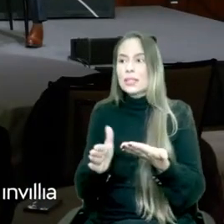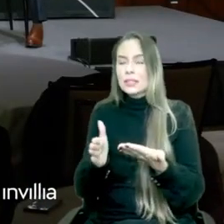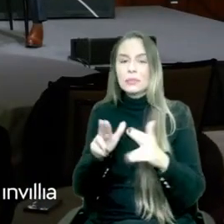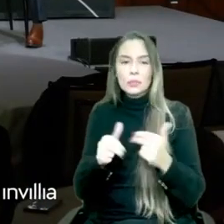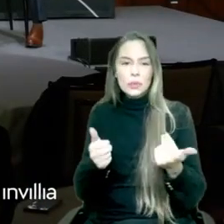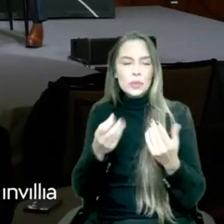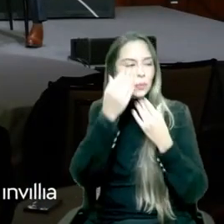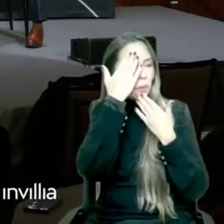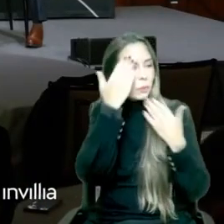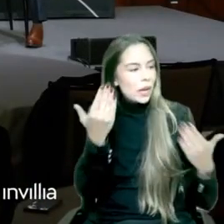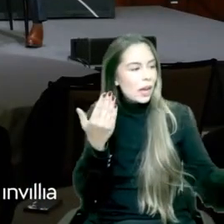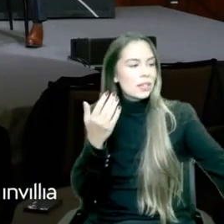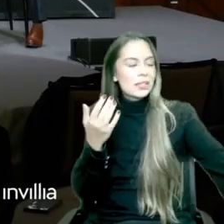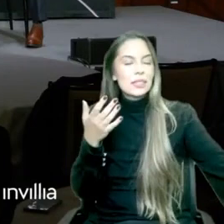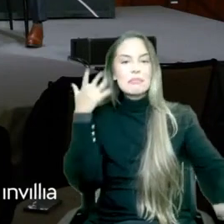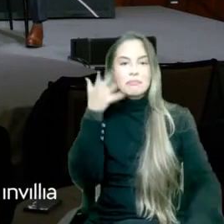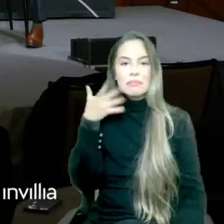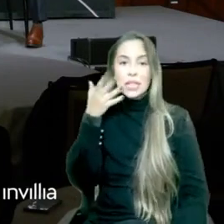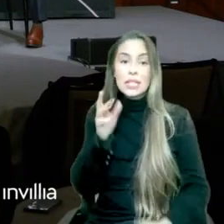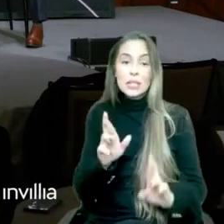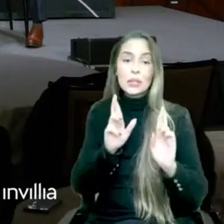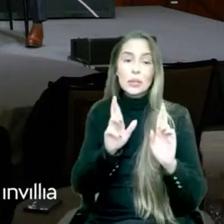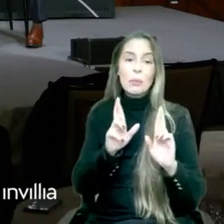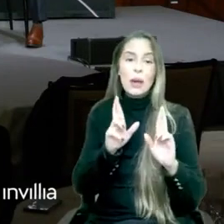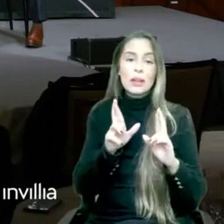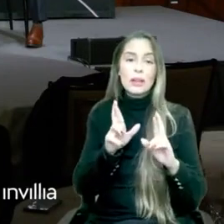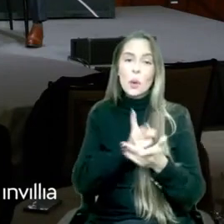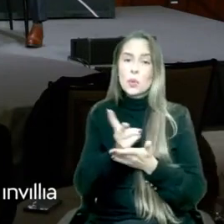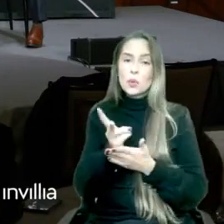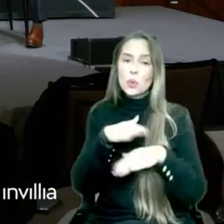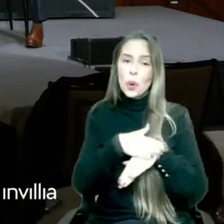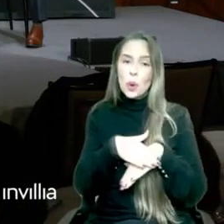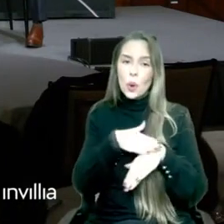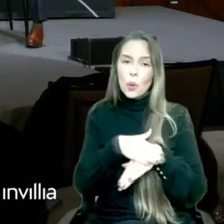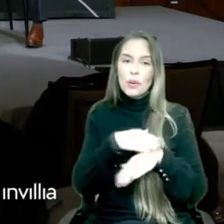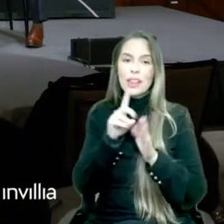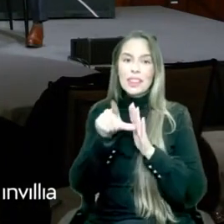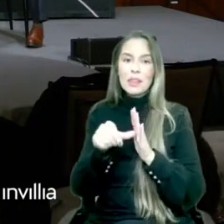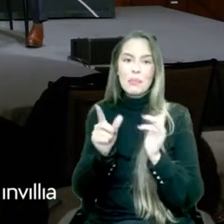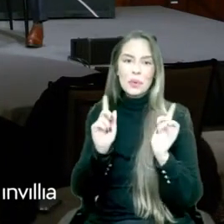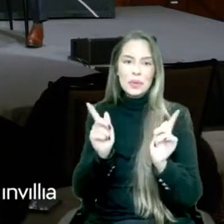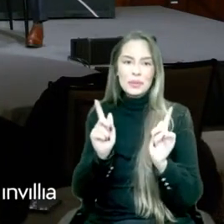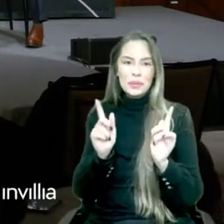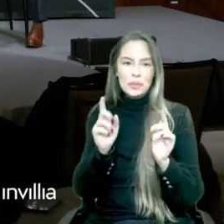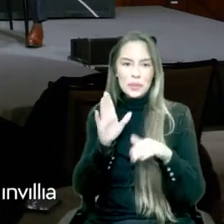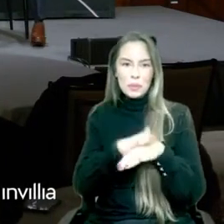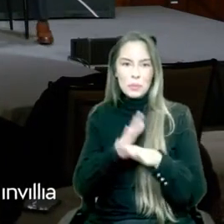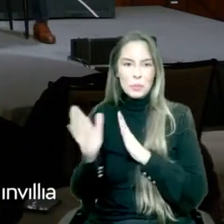we can continue this conversation in our happy hour. So thank you. Thank you, guys. Mm-hmm.